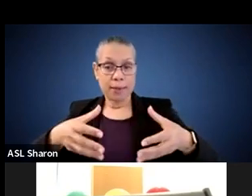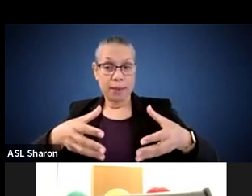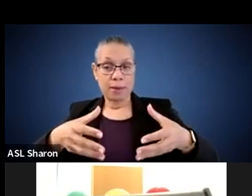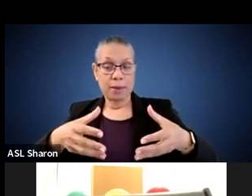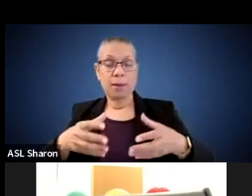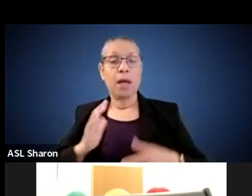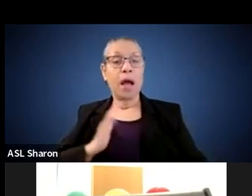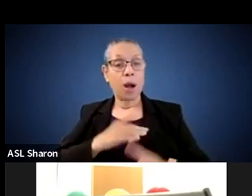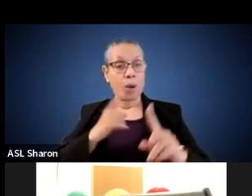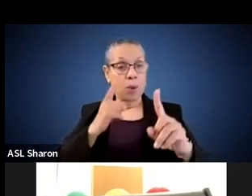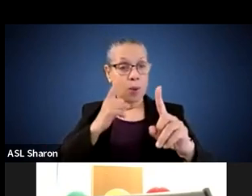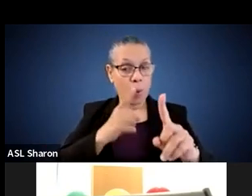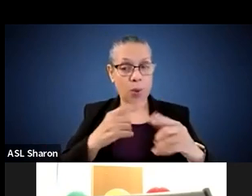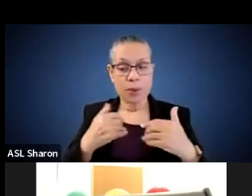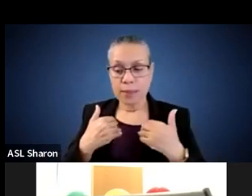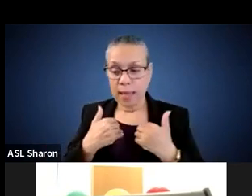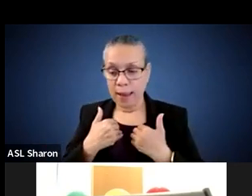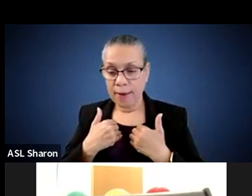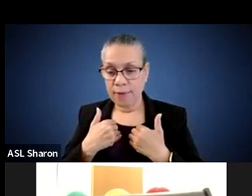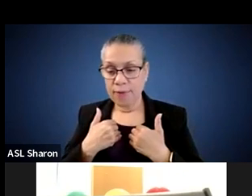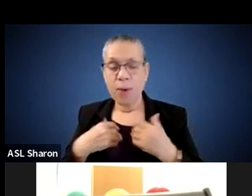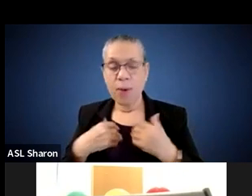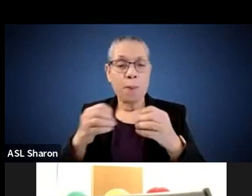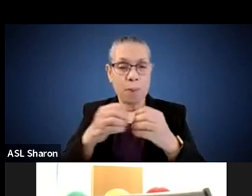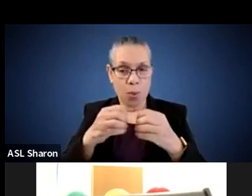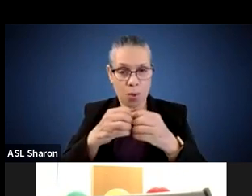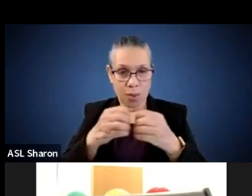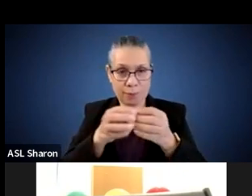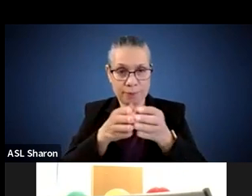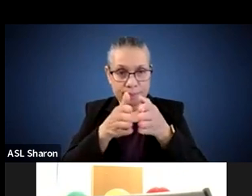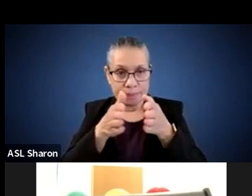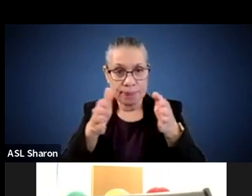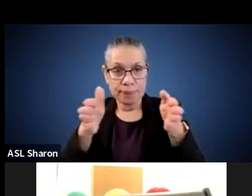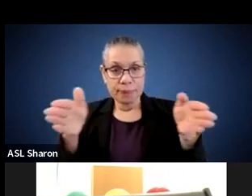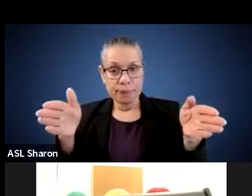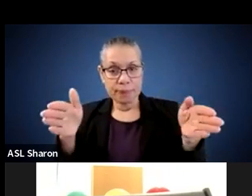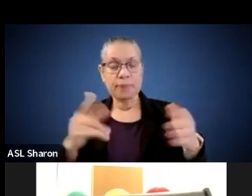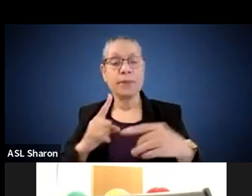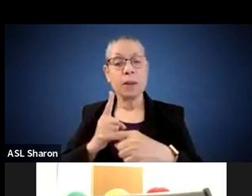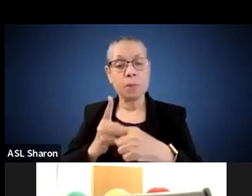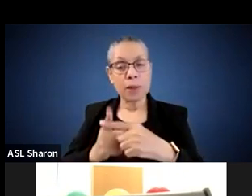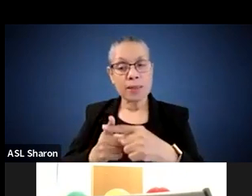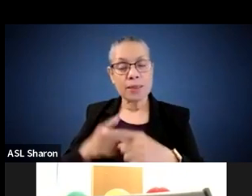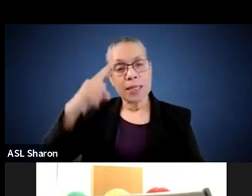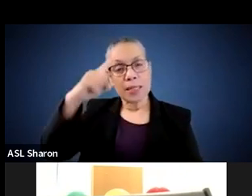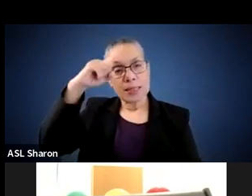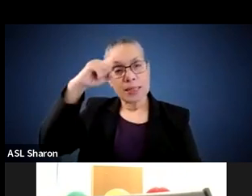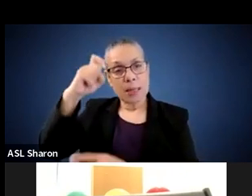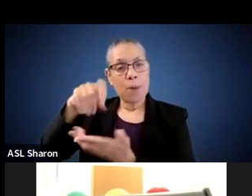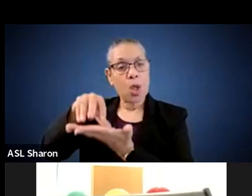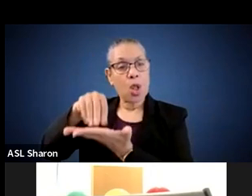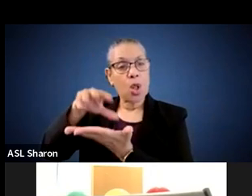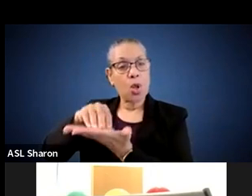Target um uh um a wider network if you would in addition we have summer learning academies